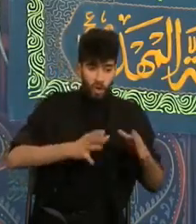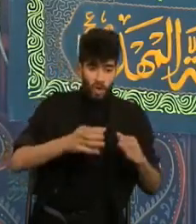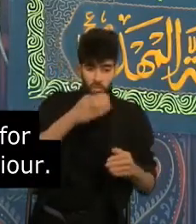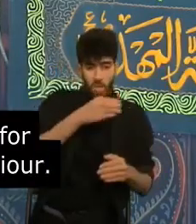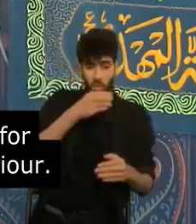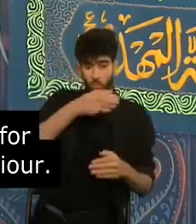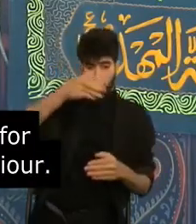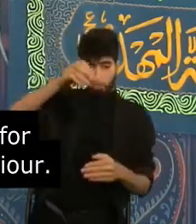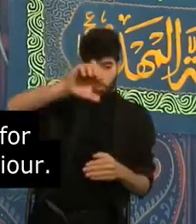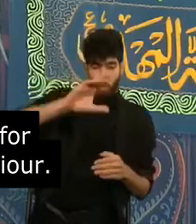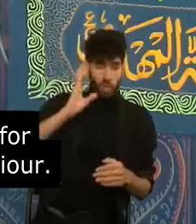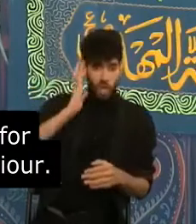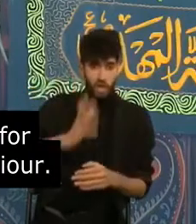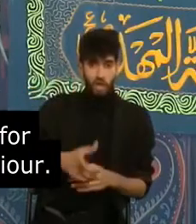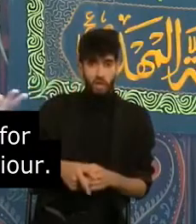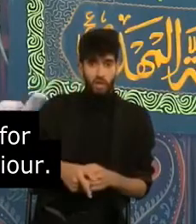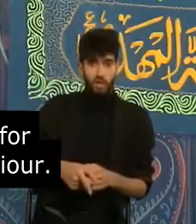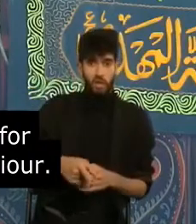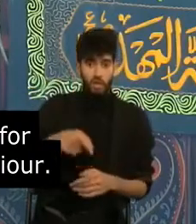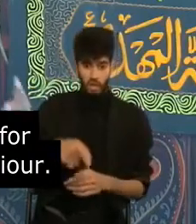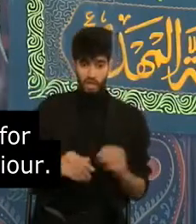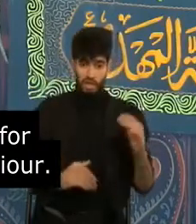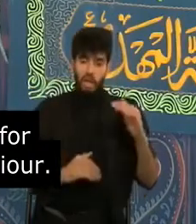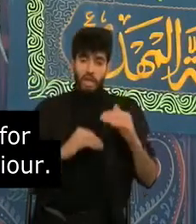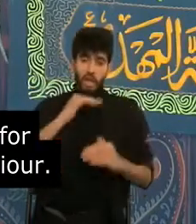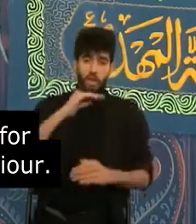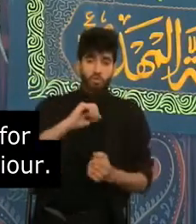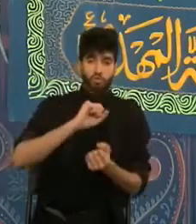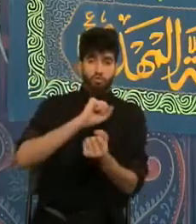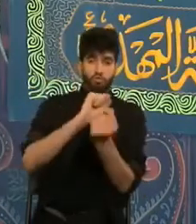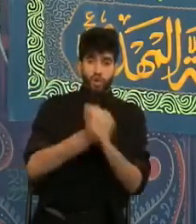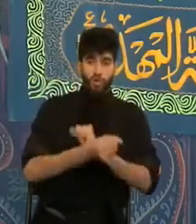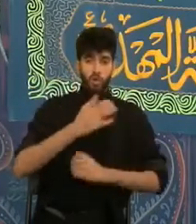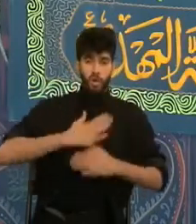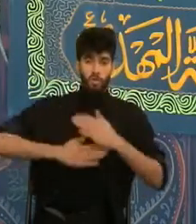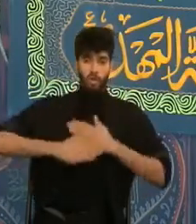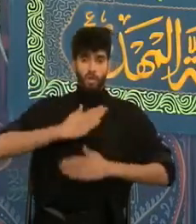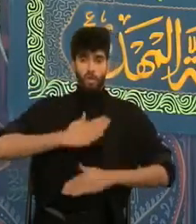alcohol, that would be sufficient for you to change your behavior.